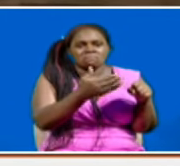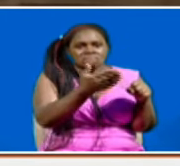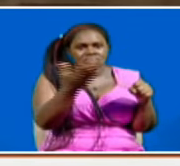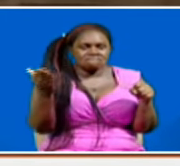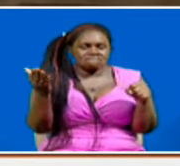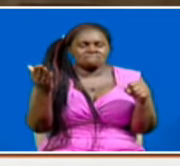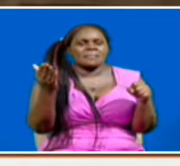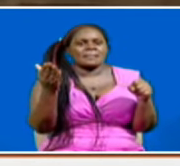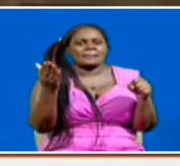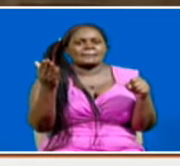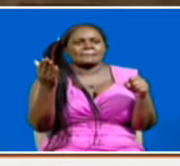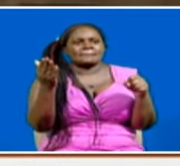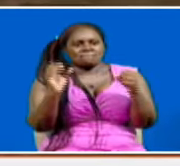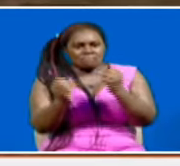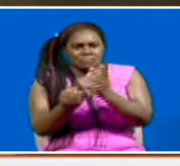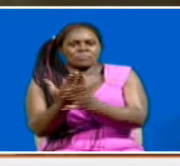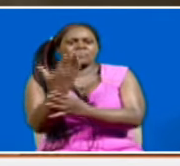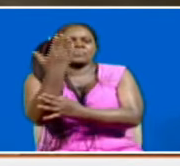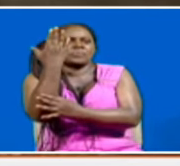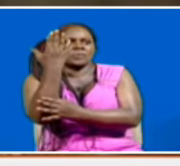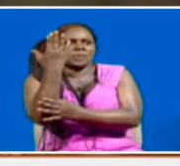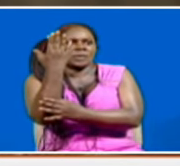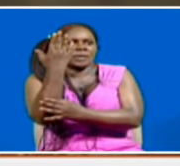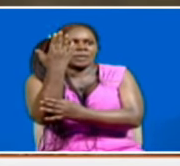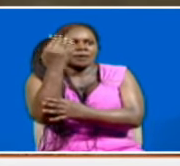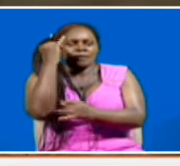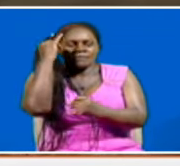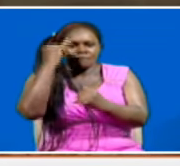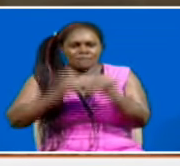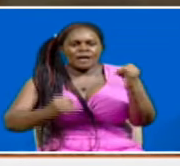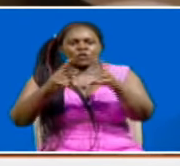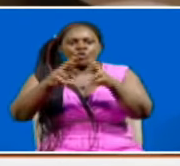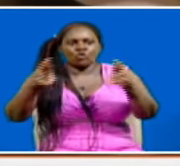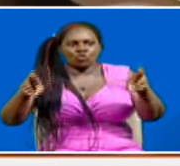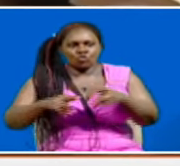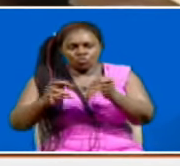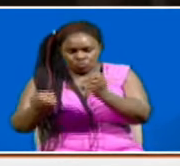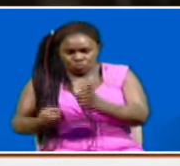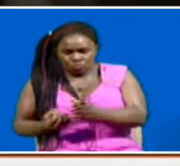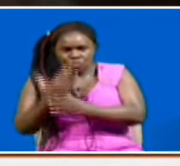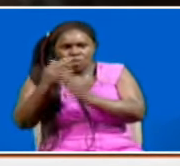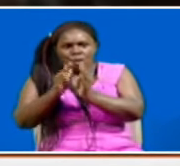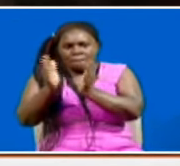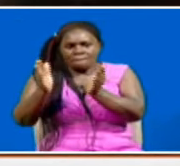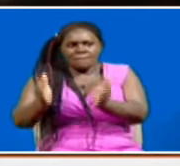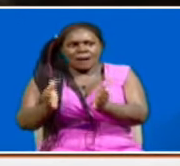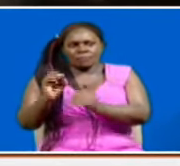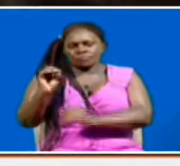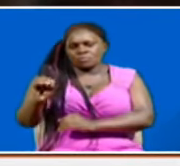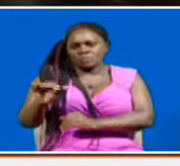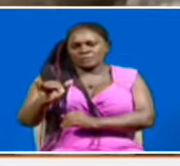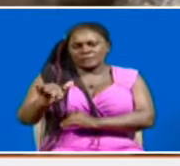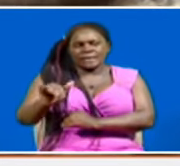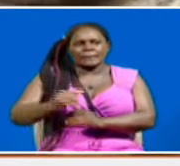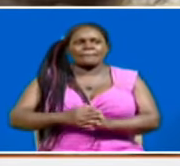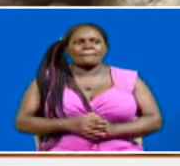to germinate. The last room is the growth room, where the packets are placed for 21